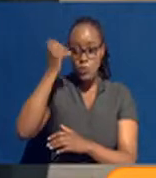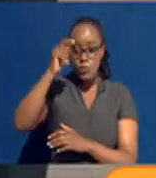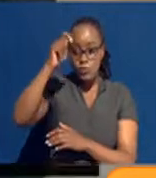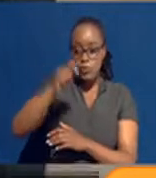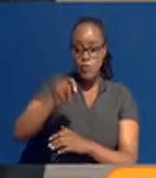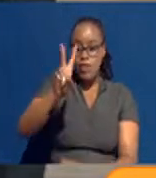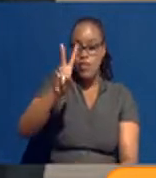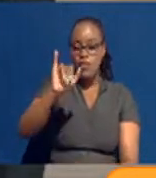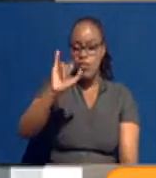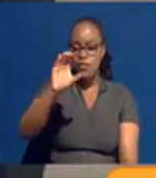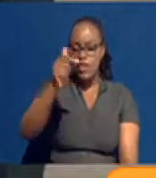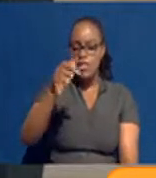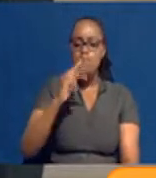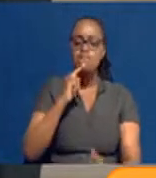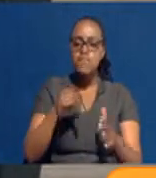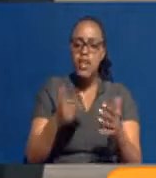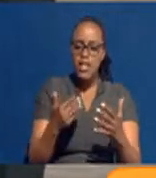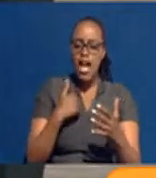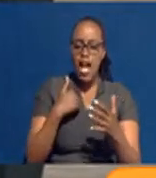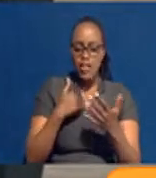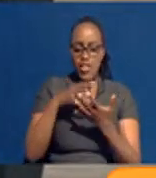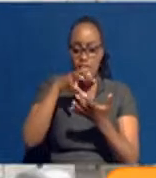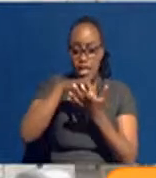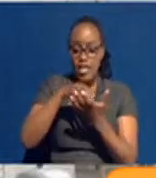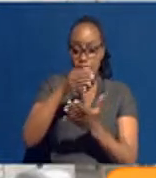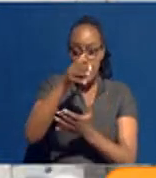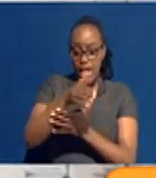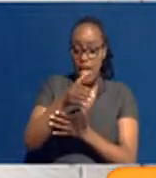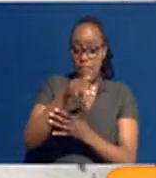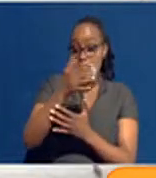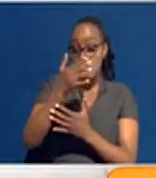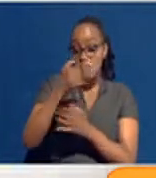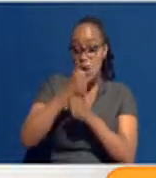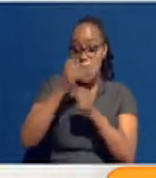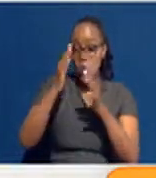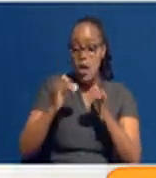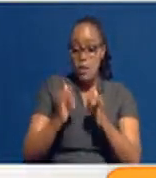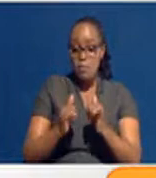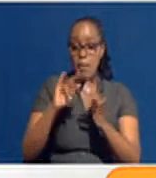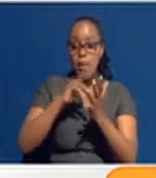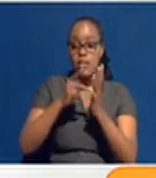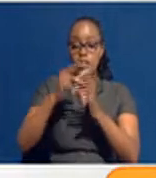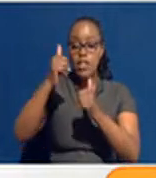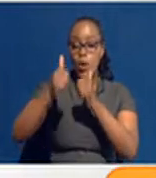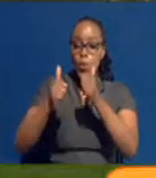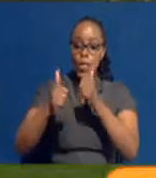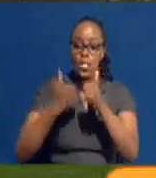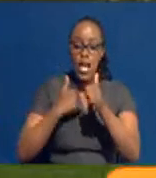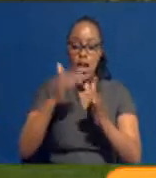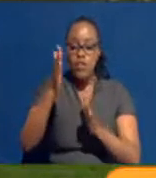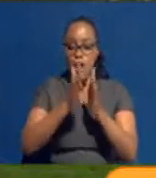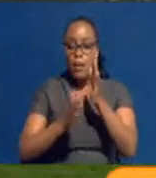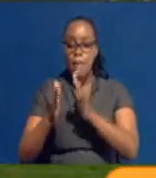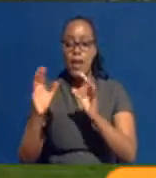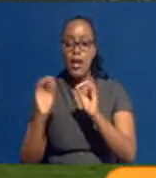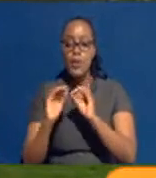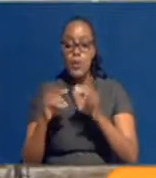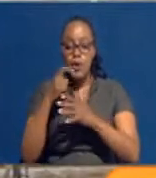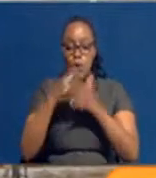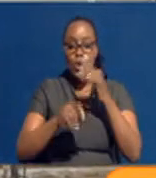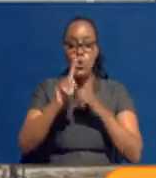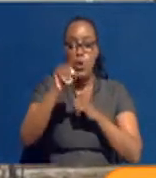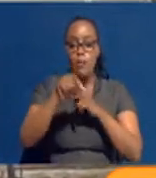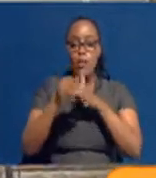Wakumile observed that despite charges that the officials had implemented a project that had never been planned for, costing